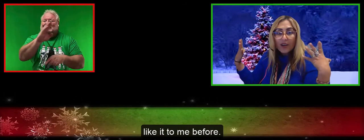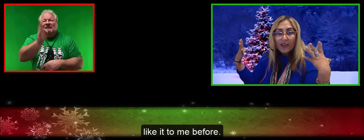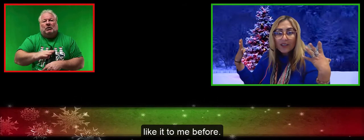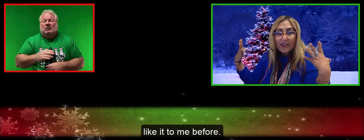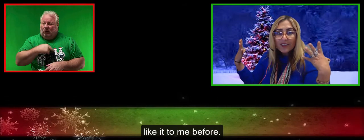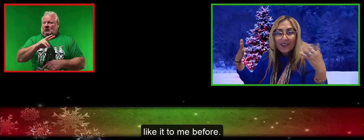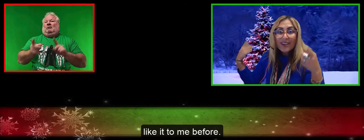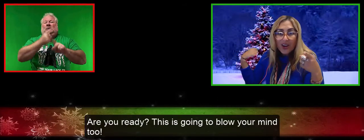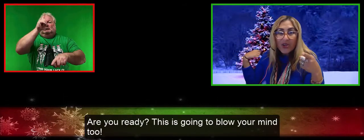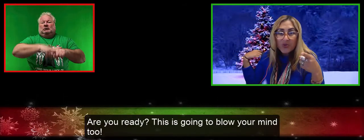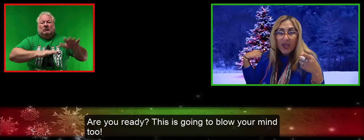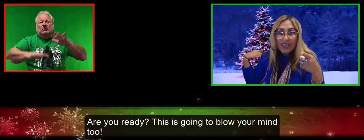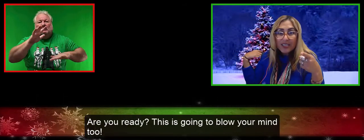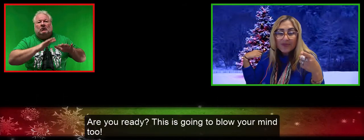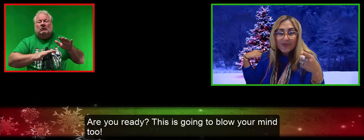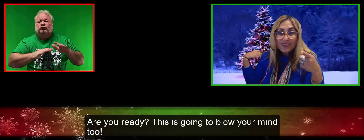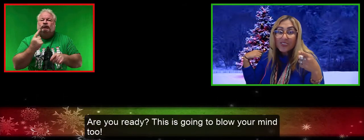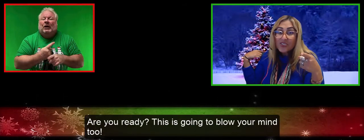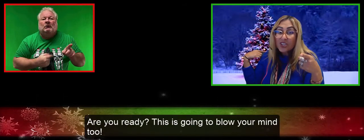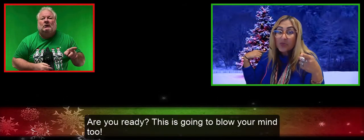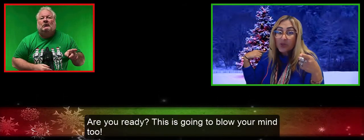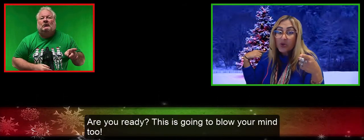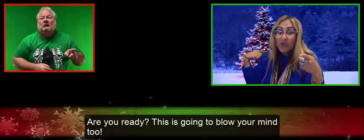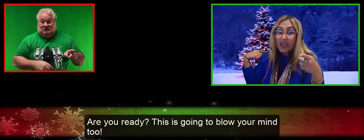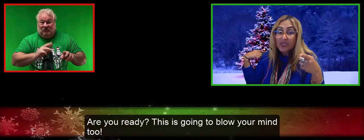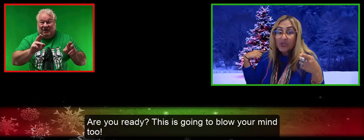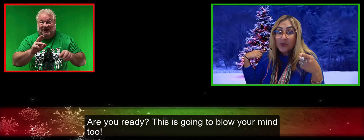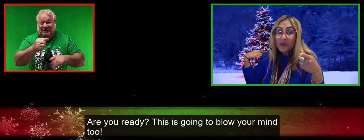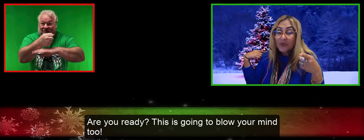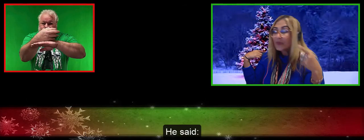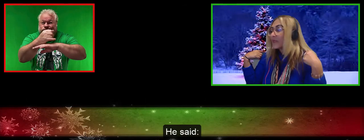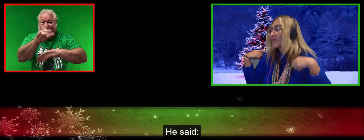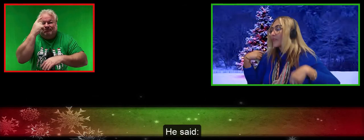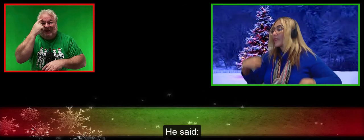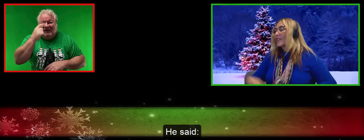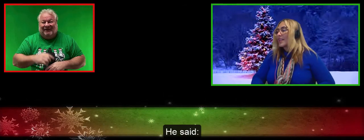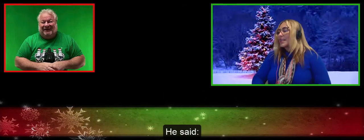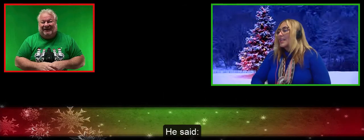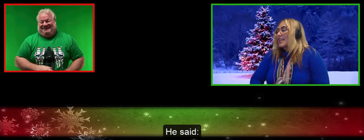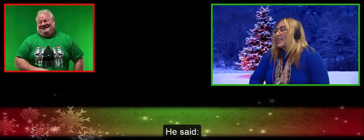before. Are you ready? This is going to blow your mind too.